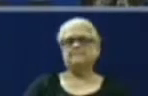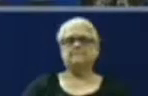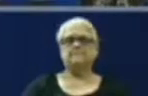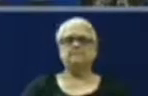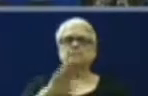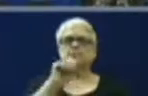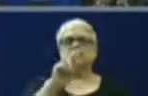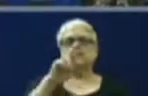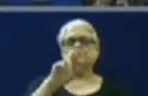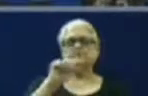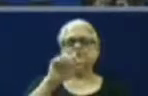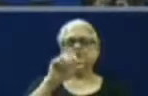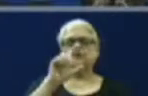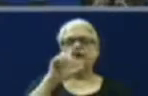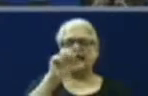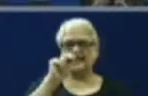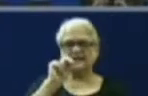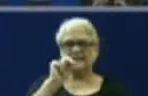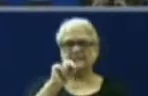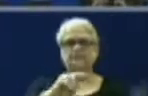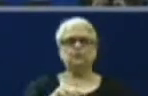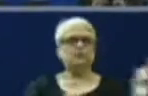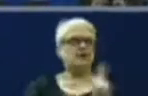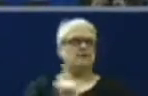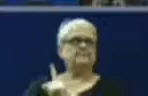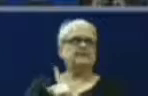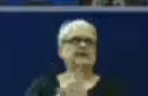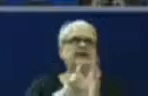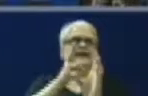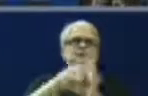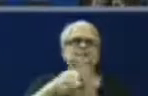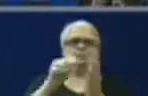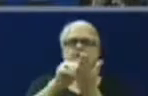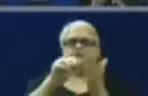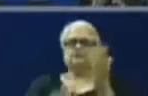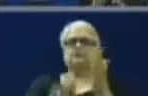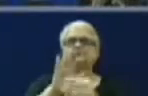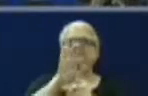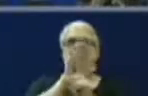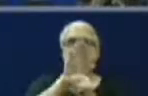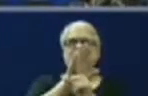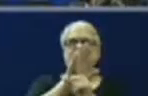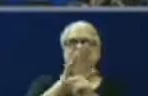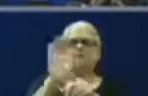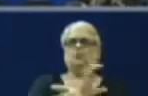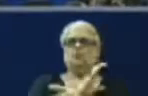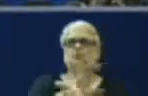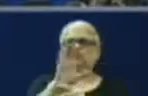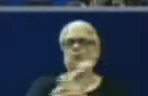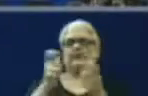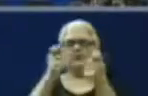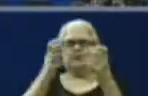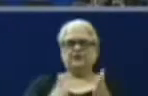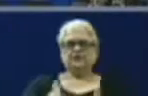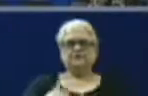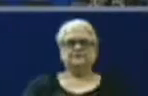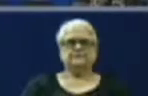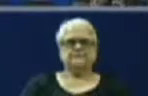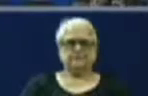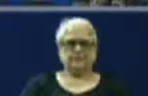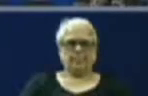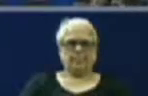Mr. Austin Allen, if you will please come forward and join the students and their choral director.